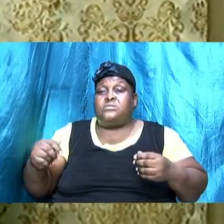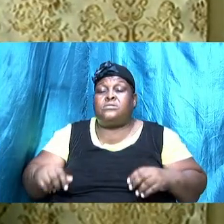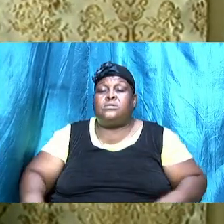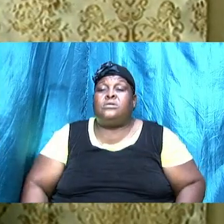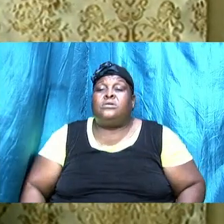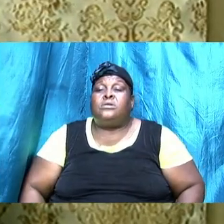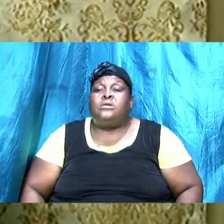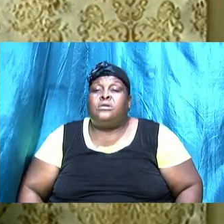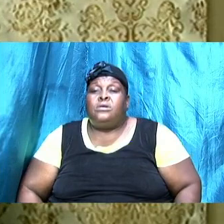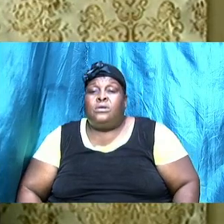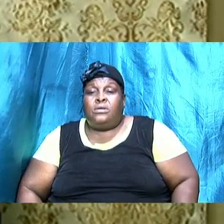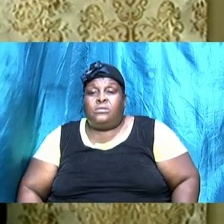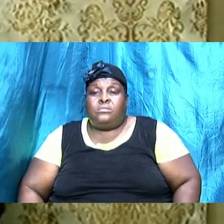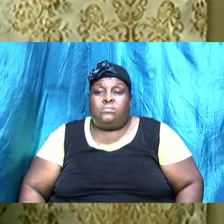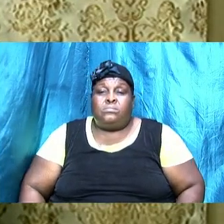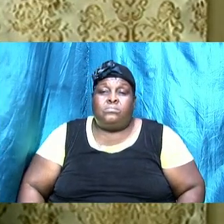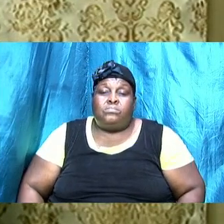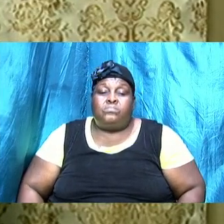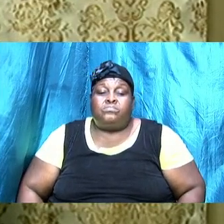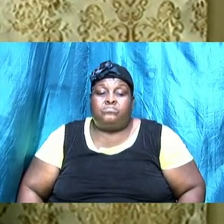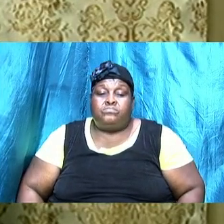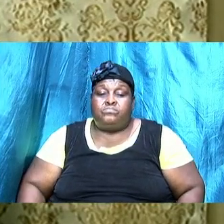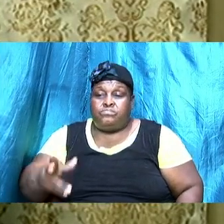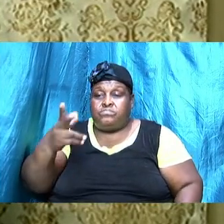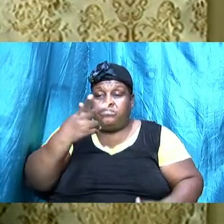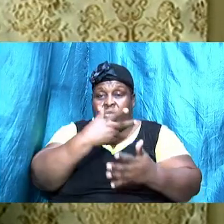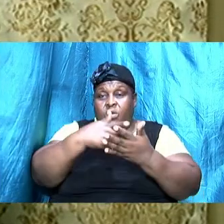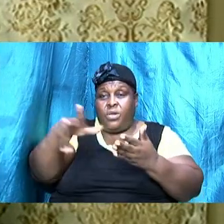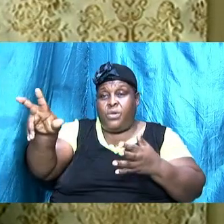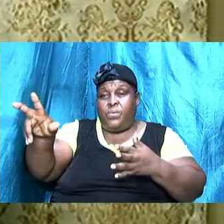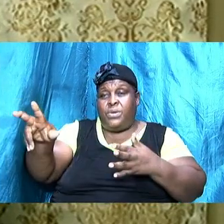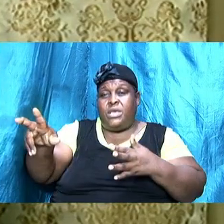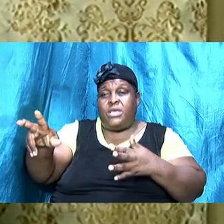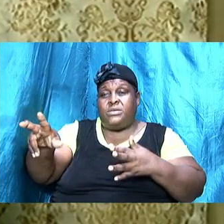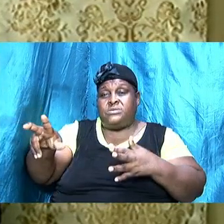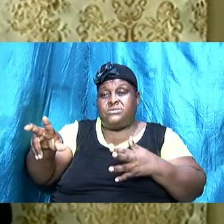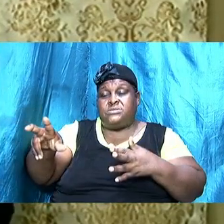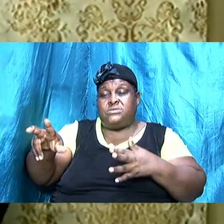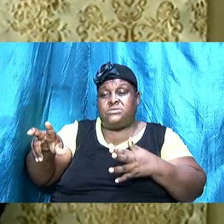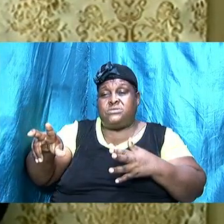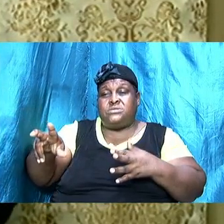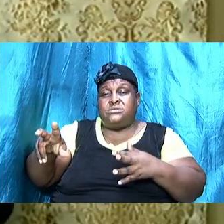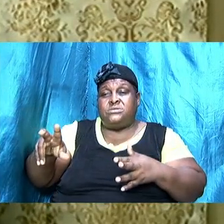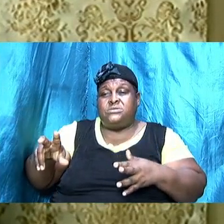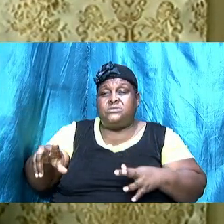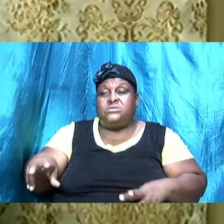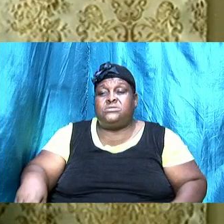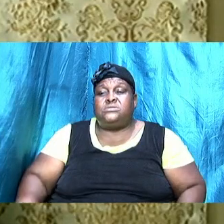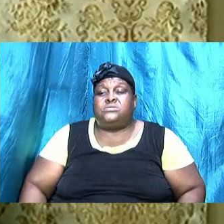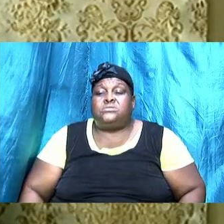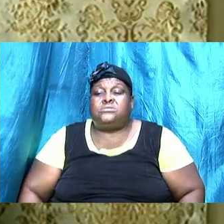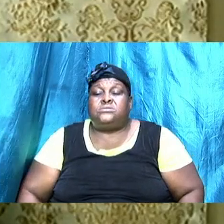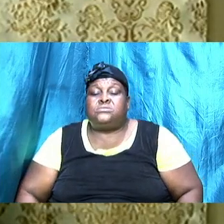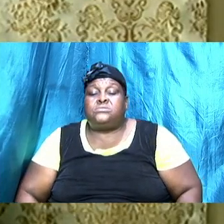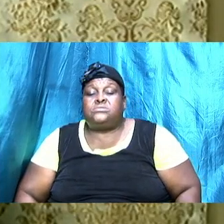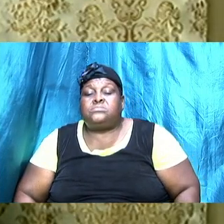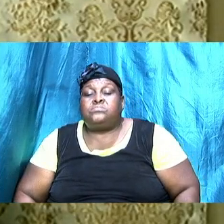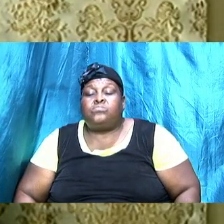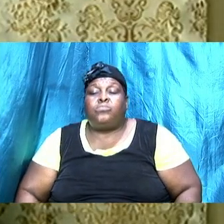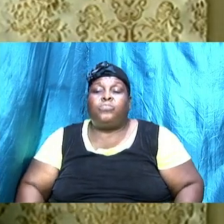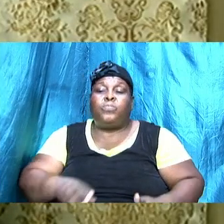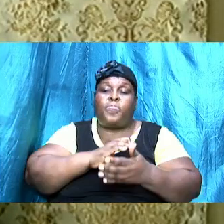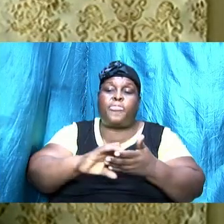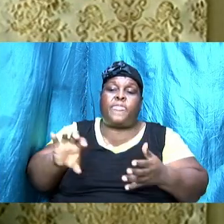going to look to wrap up this in about 3 weeks. We take some more questions, and we'll try to be as practical as possible. So Acts